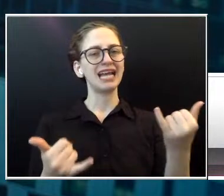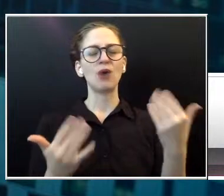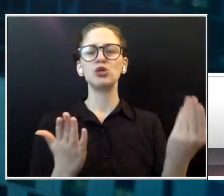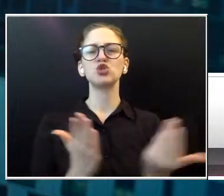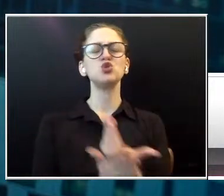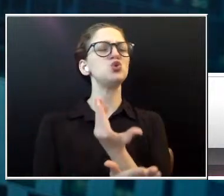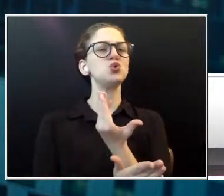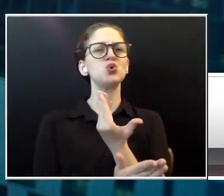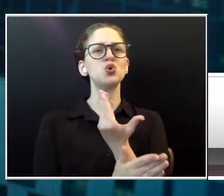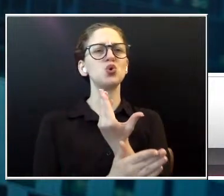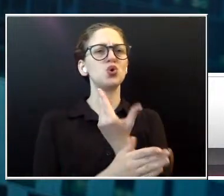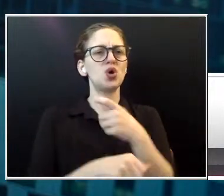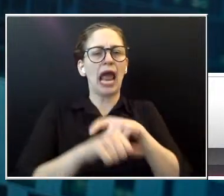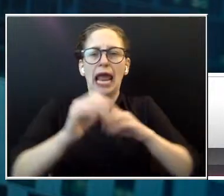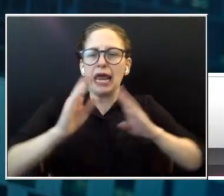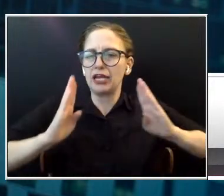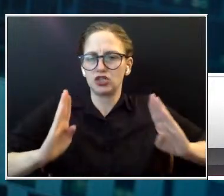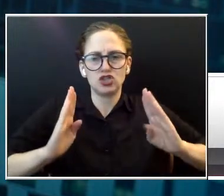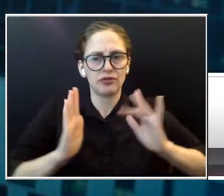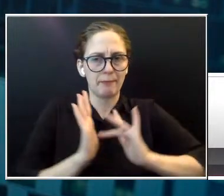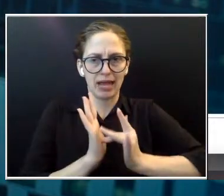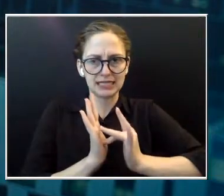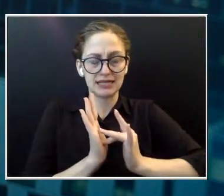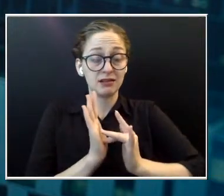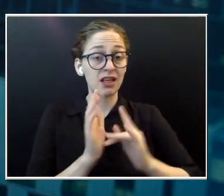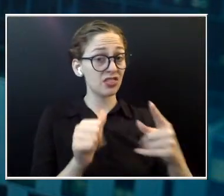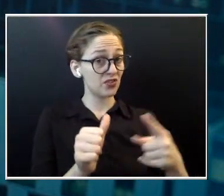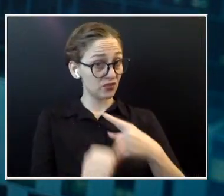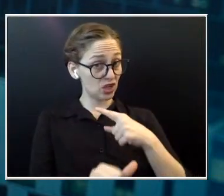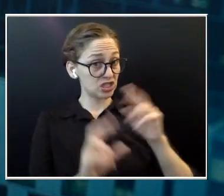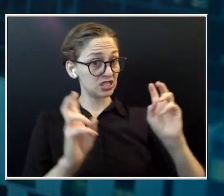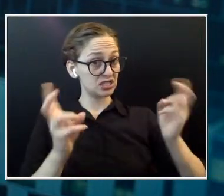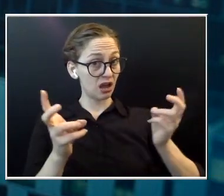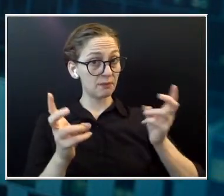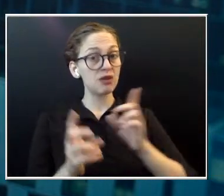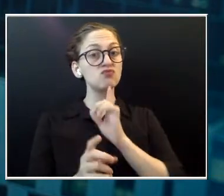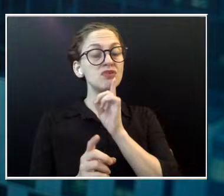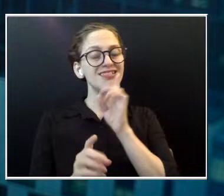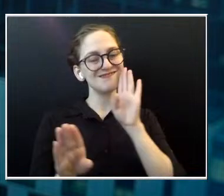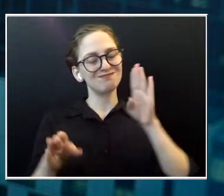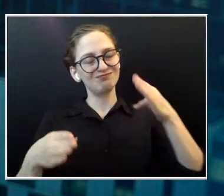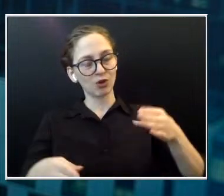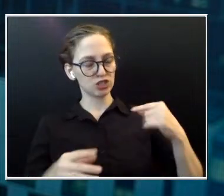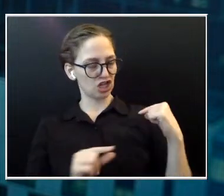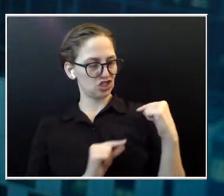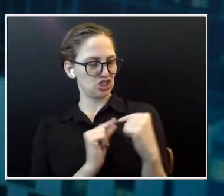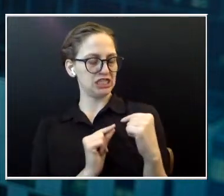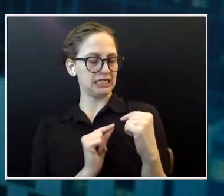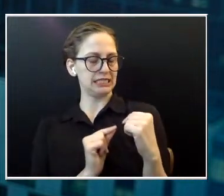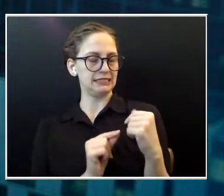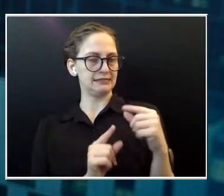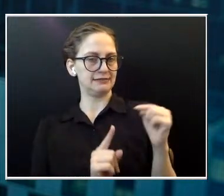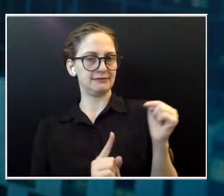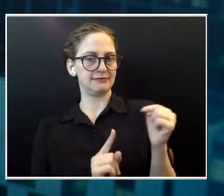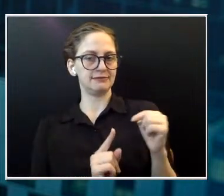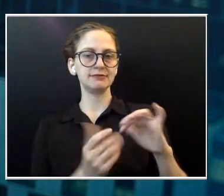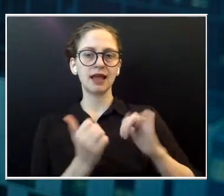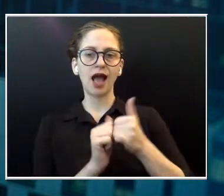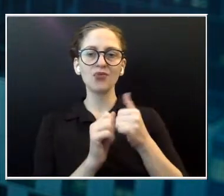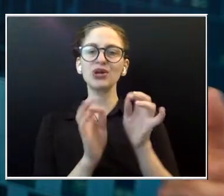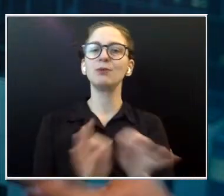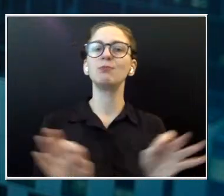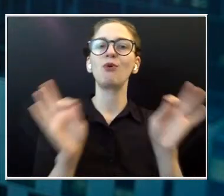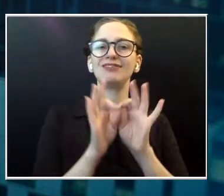topic and this topic really focused on the importance of genes and how we can do things to help avoid